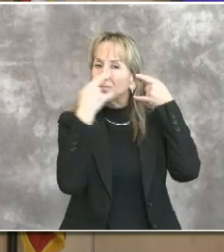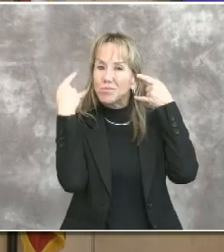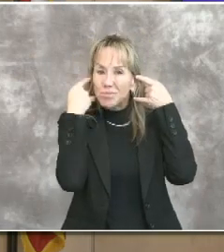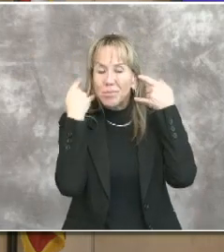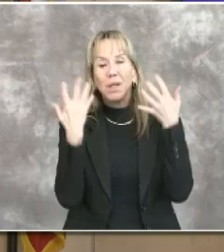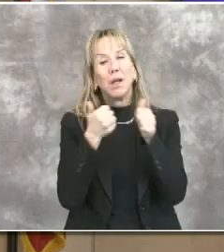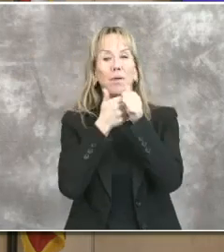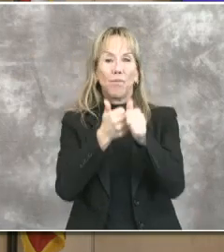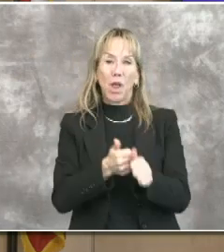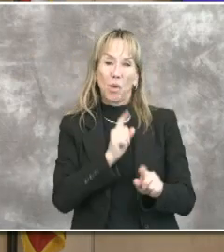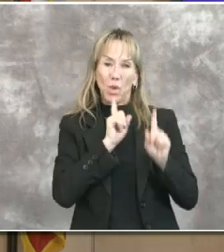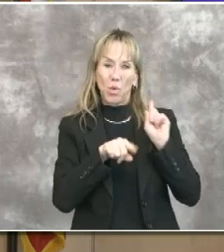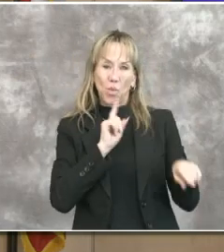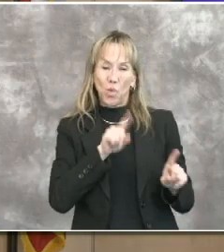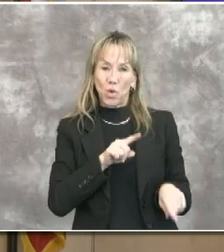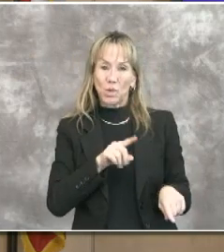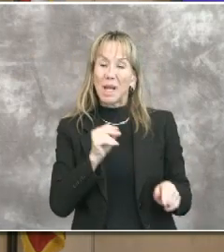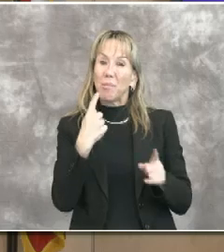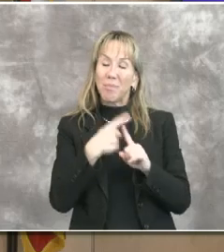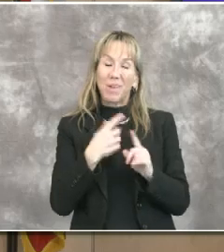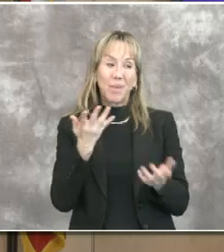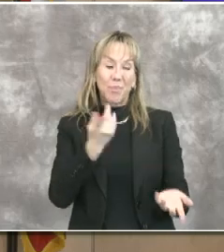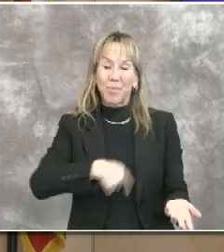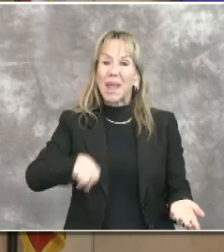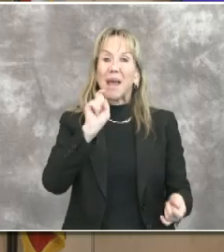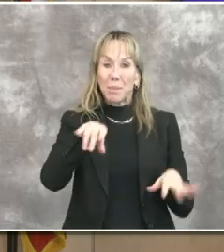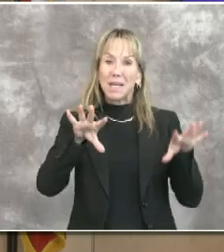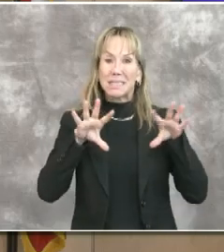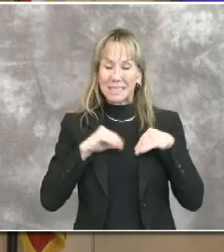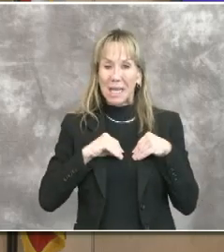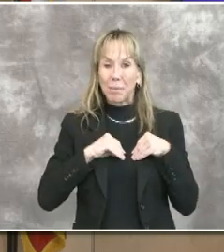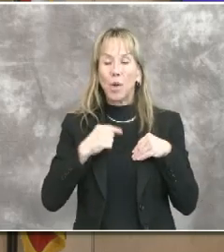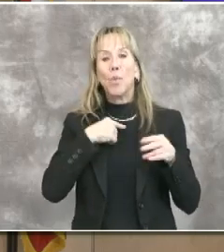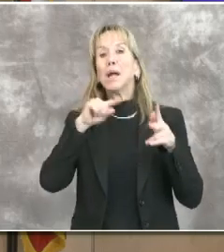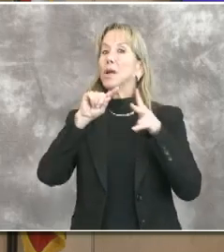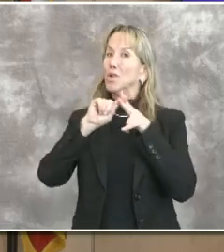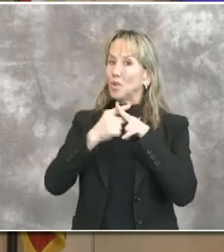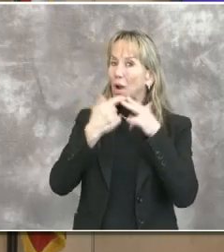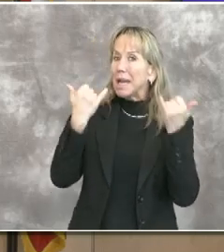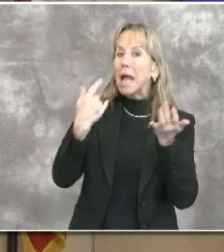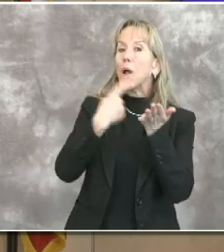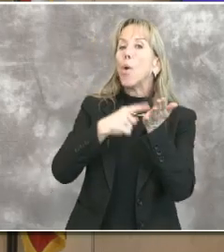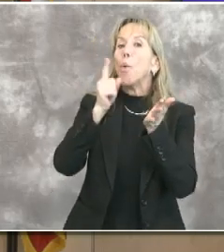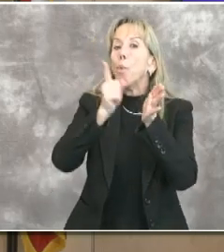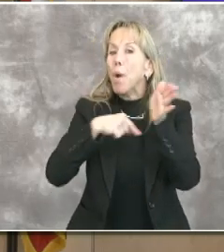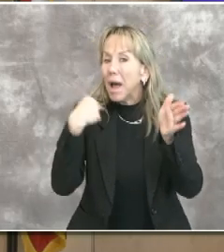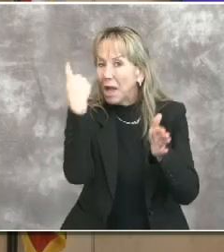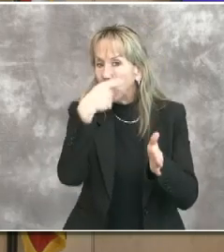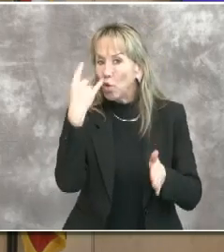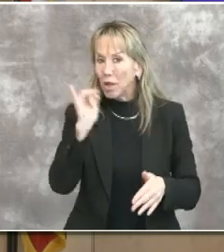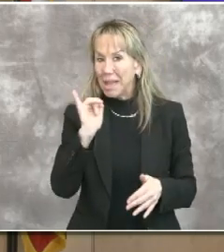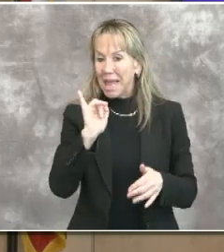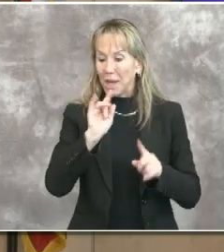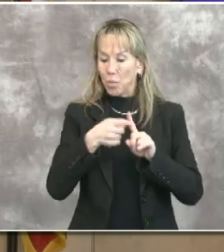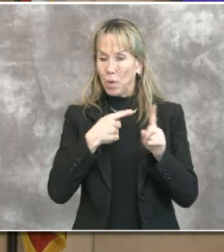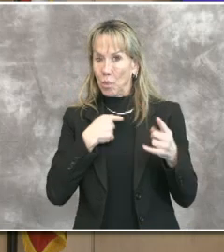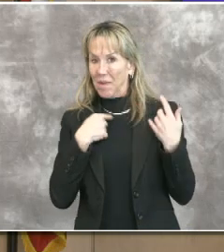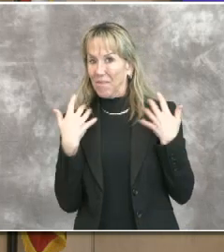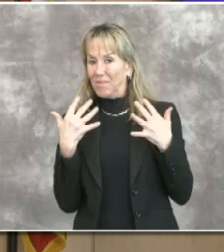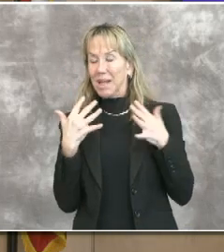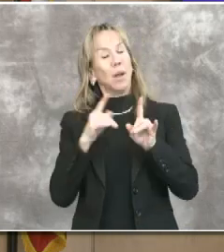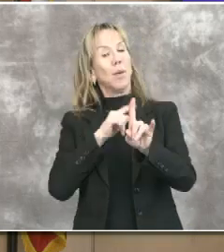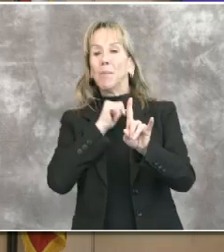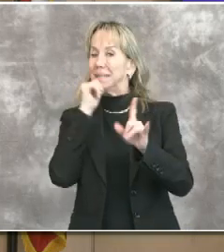orders, and we have to all accept that even though we are beginning to discuss what it will look like when we come out of this, we are not